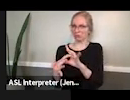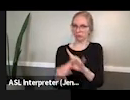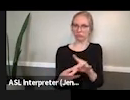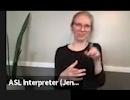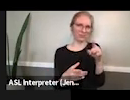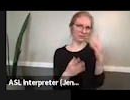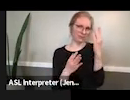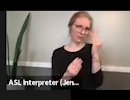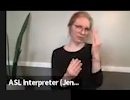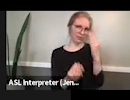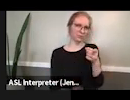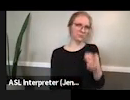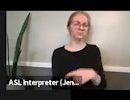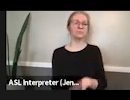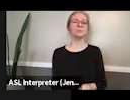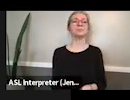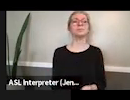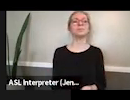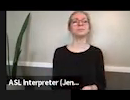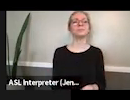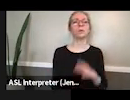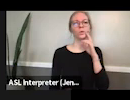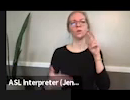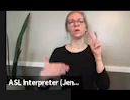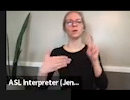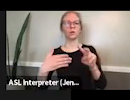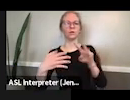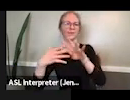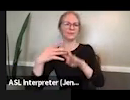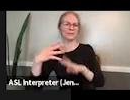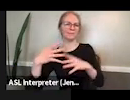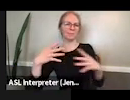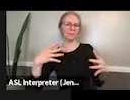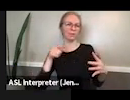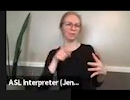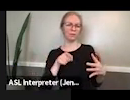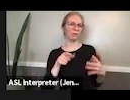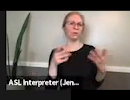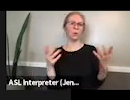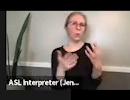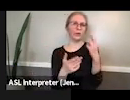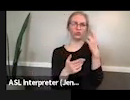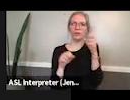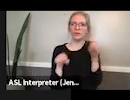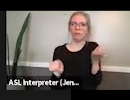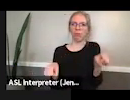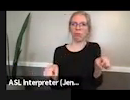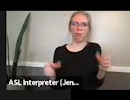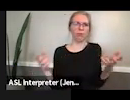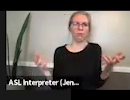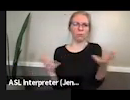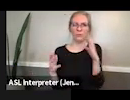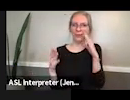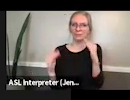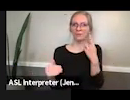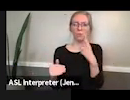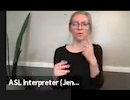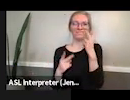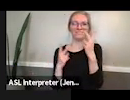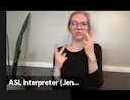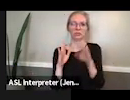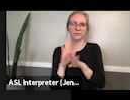to look through a table about what's reasonable to expect in terms of vision